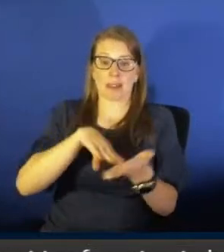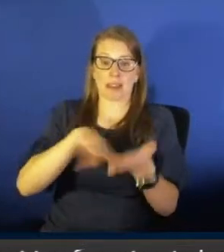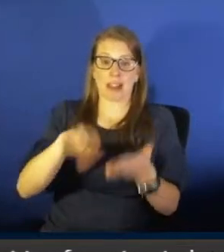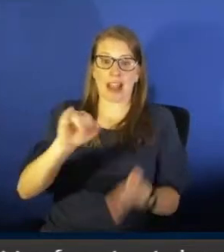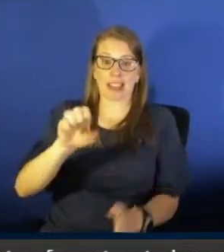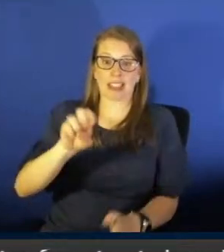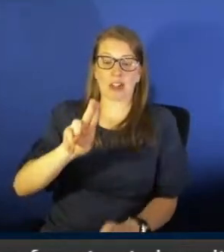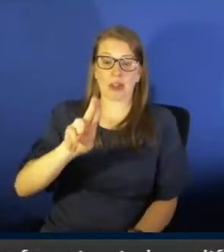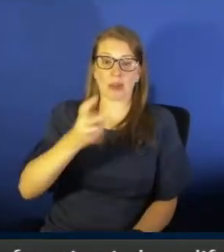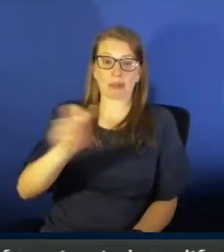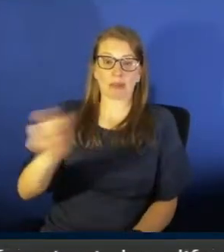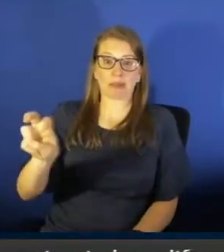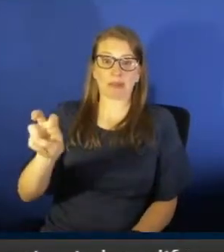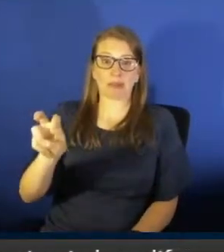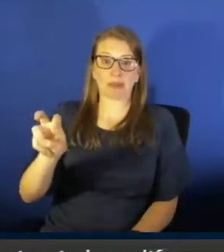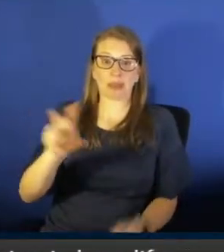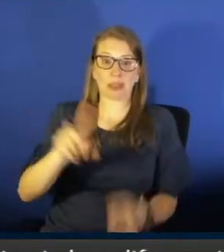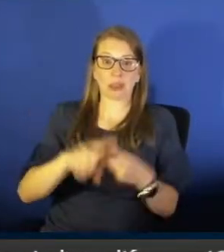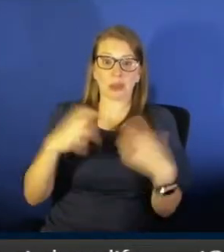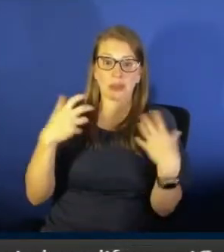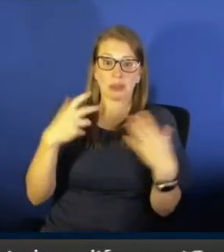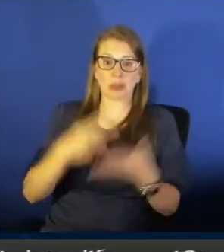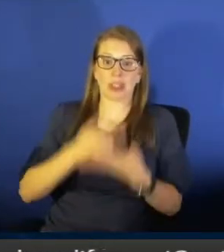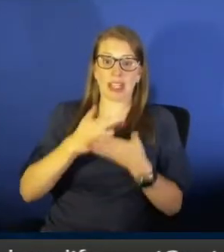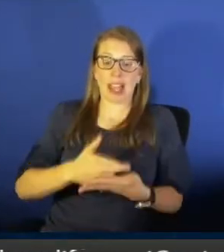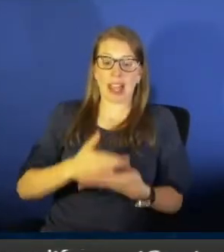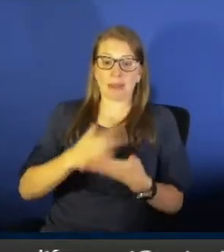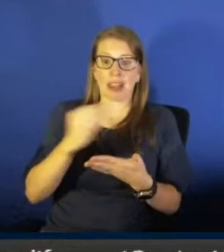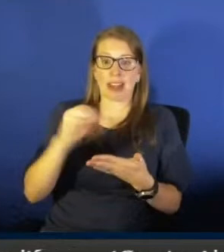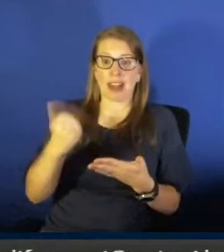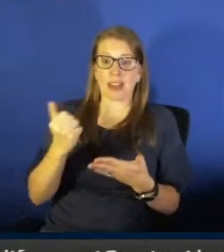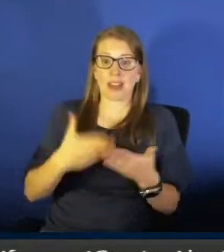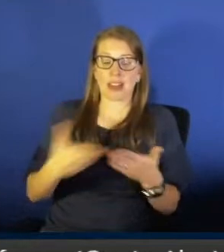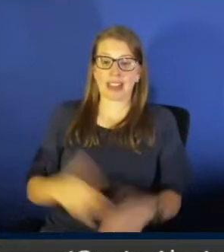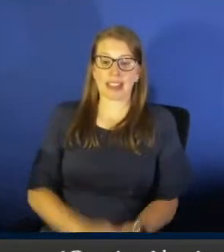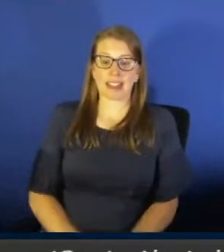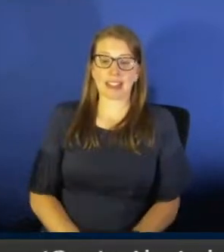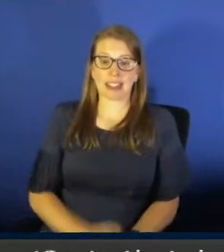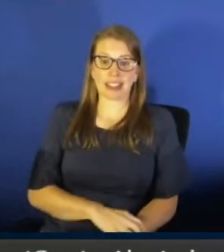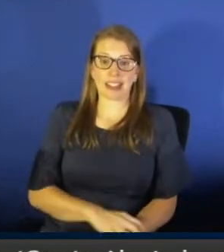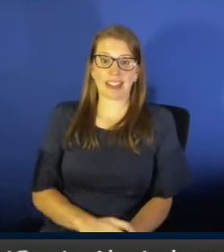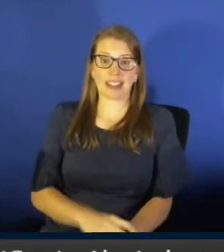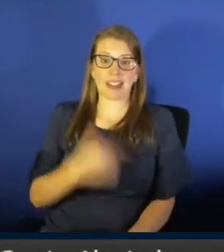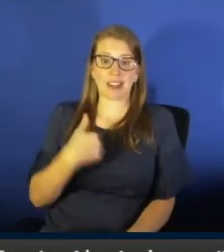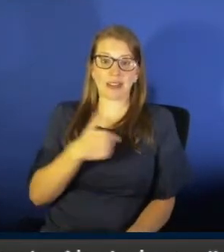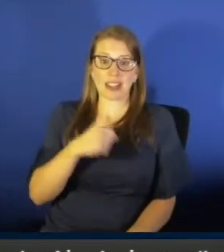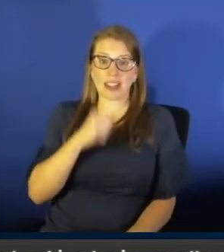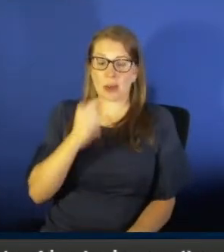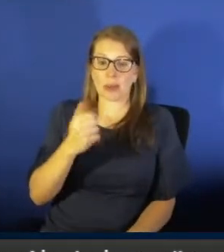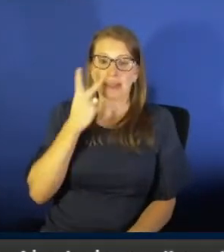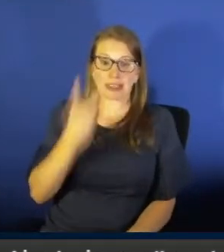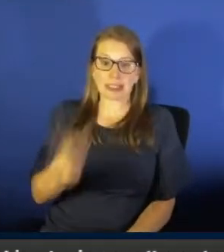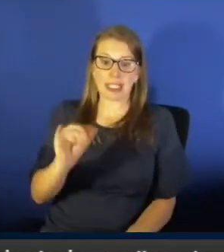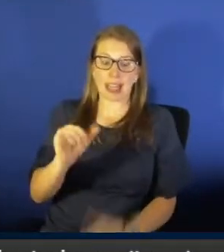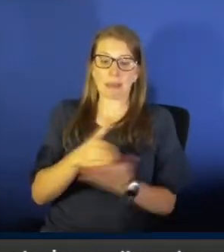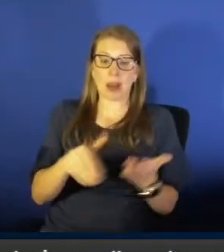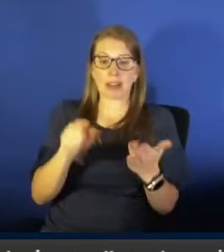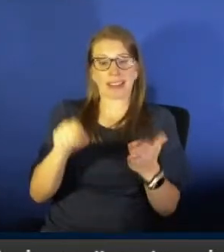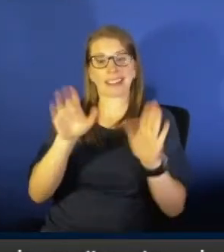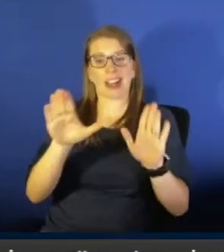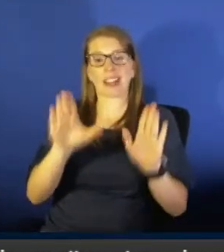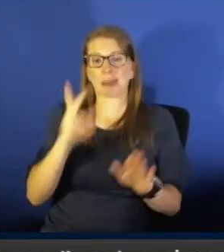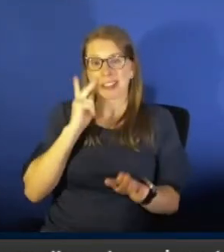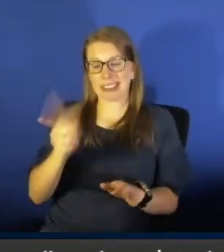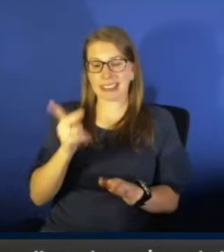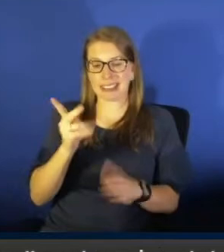go to rehab and all those other things, and we don't see that part of it. So this is awesome to get to see some of that